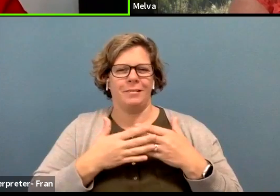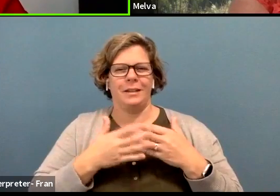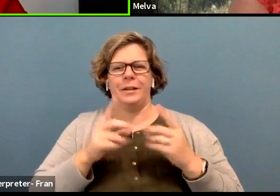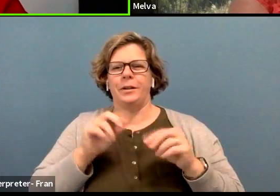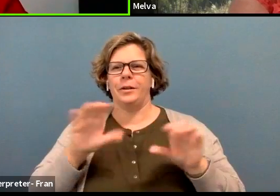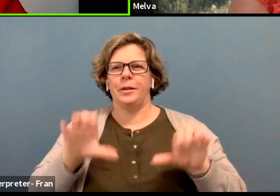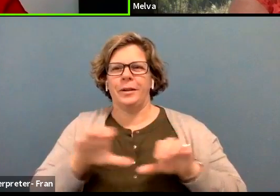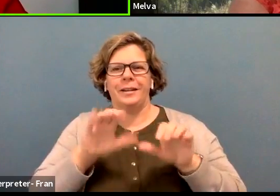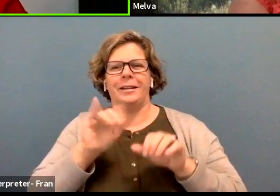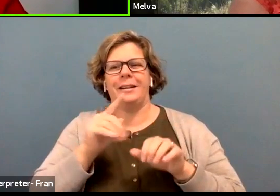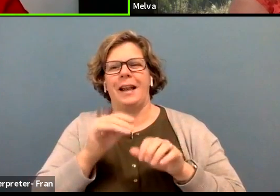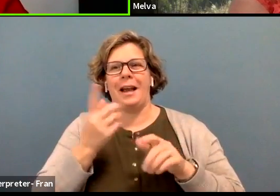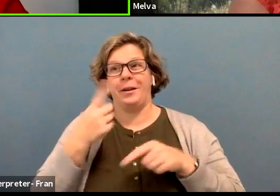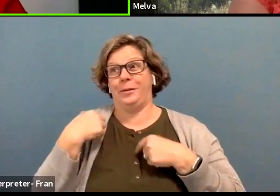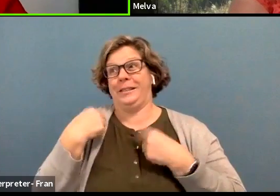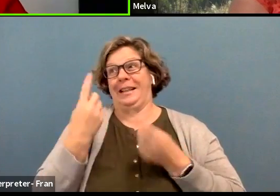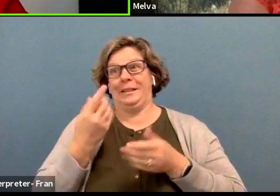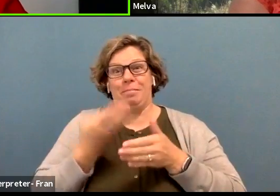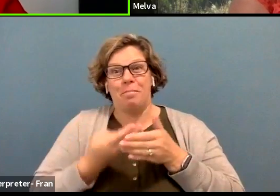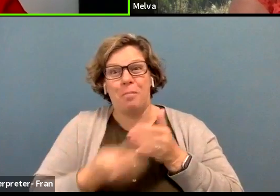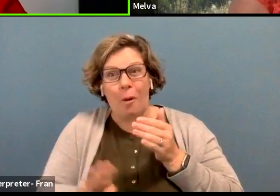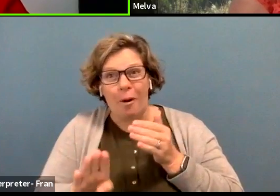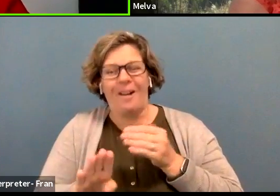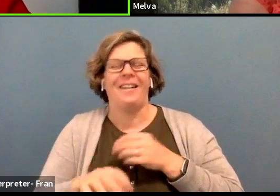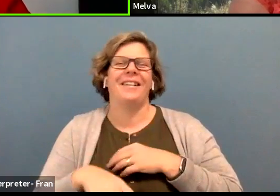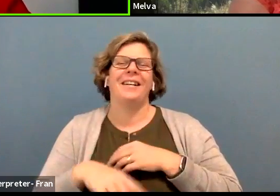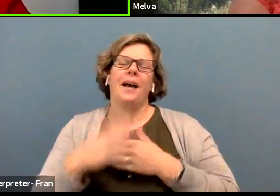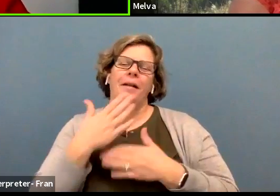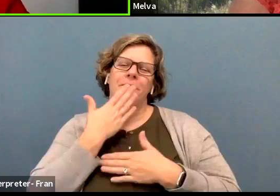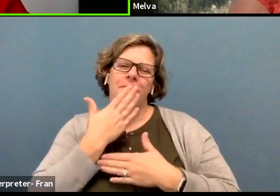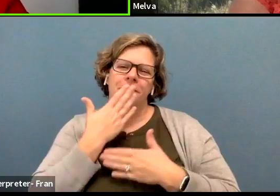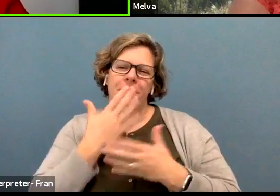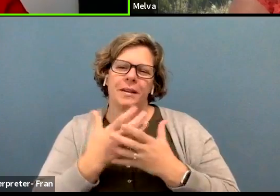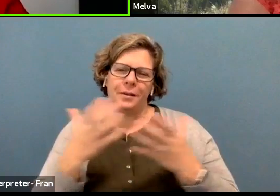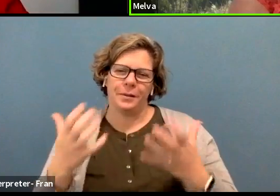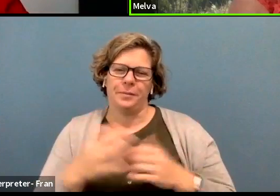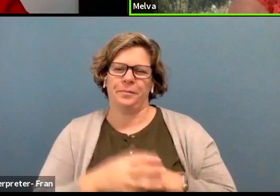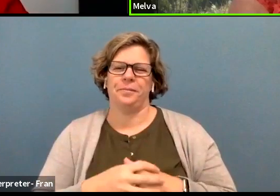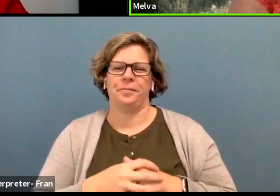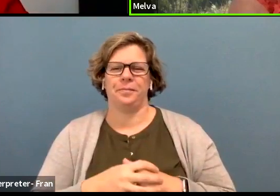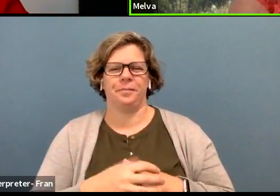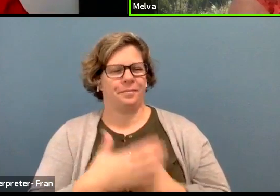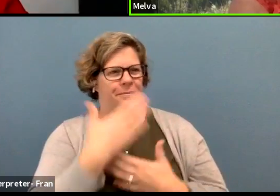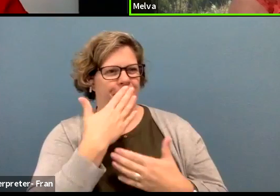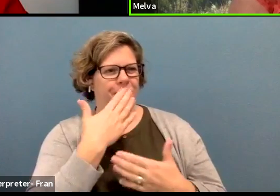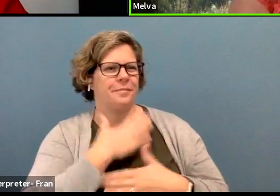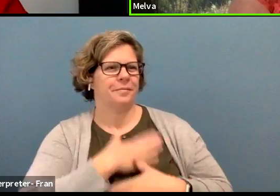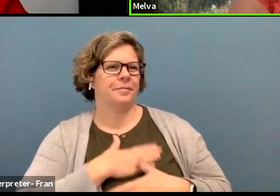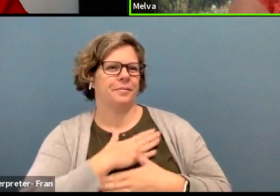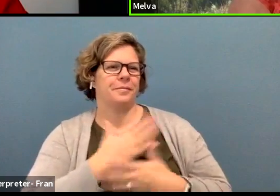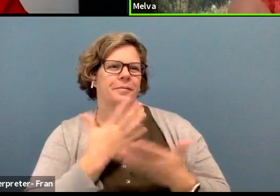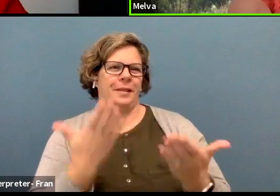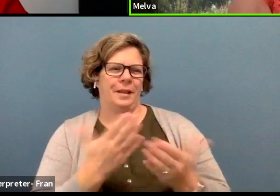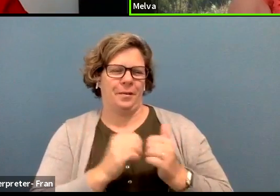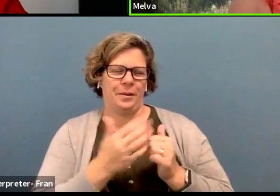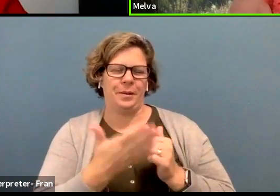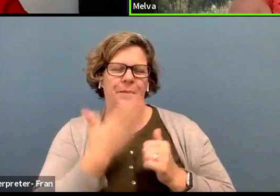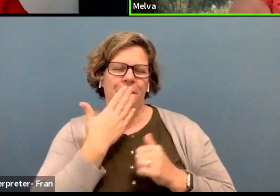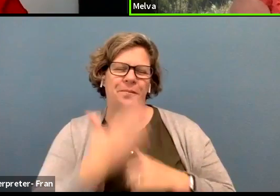Idaho since you were born. So want to appreciate you, Melva. Thank you so much. Thank you. I appreciate being here. Thank